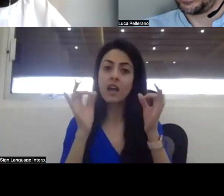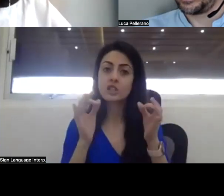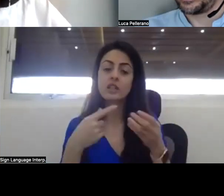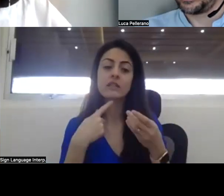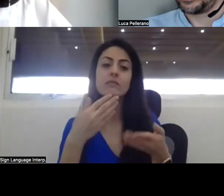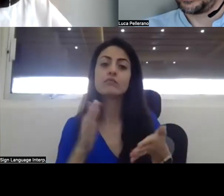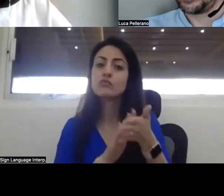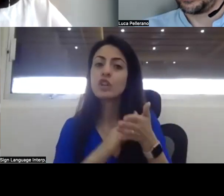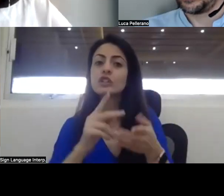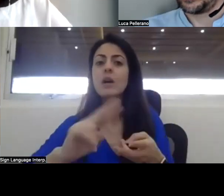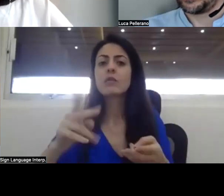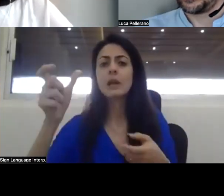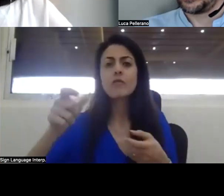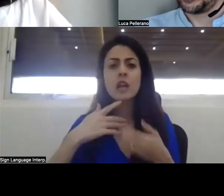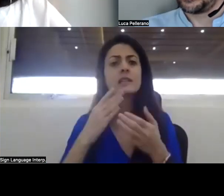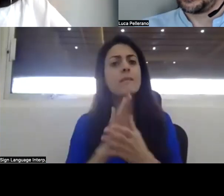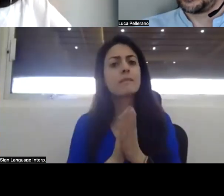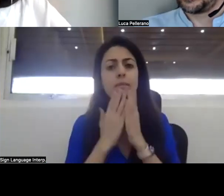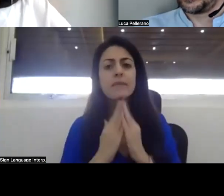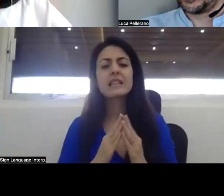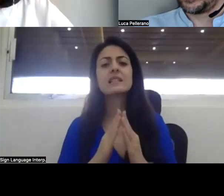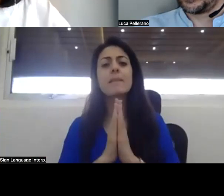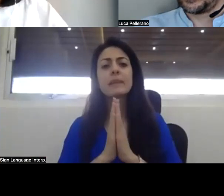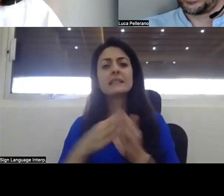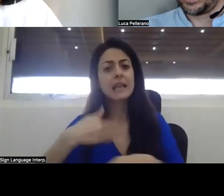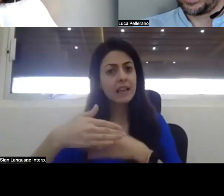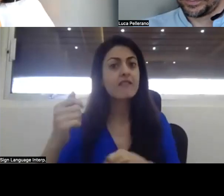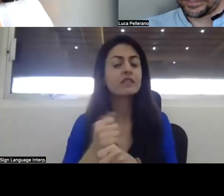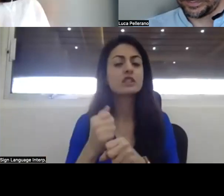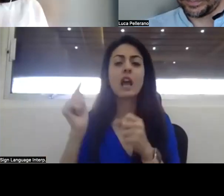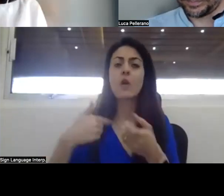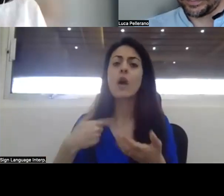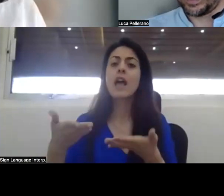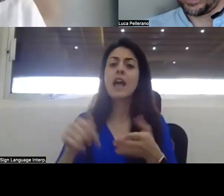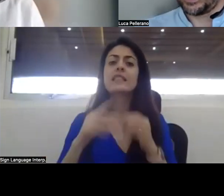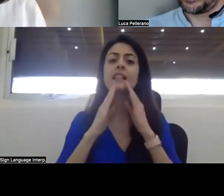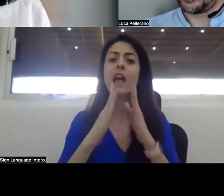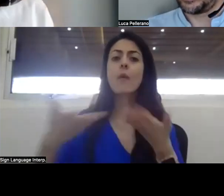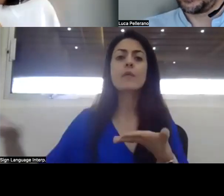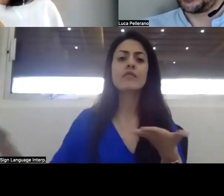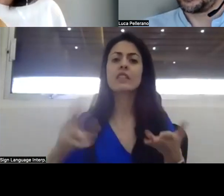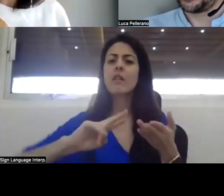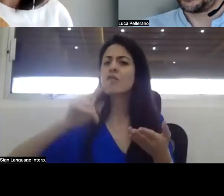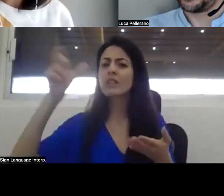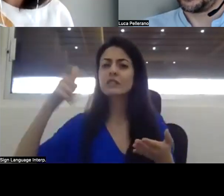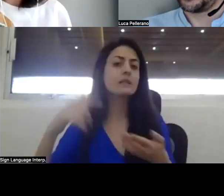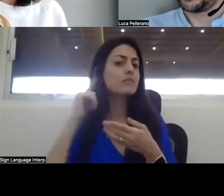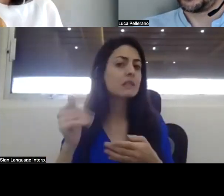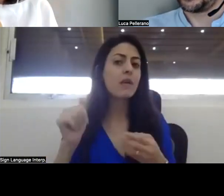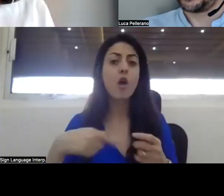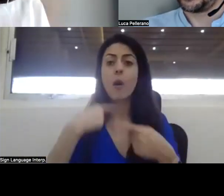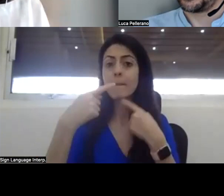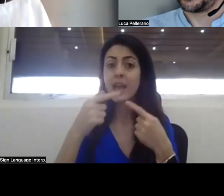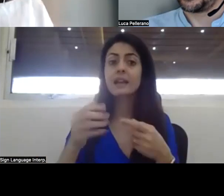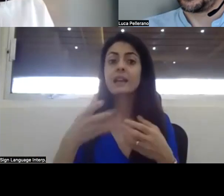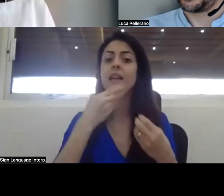are listening to this webinar to come together. We will try to structure this in the future